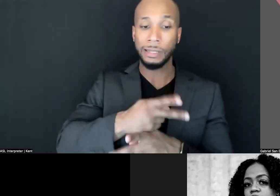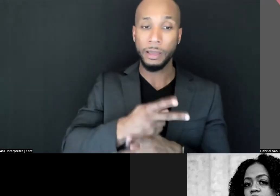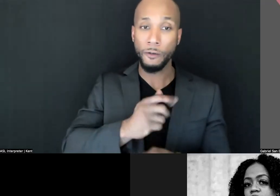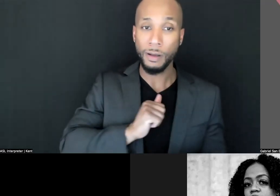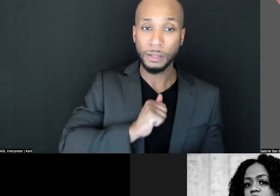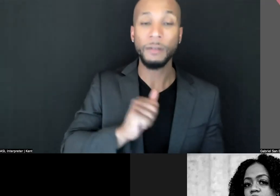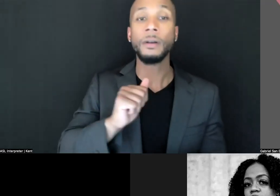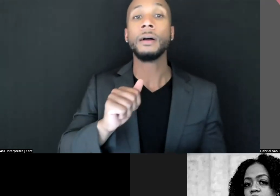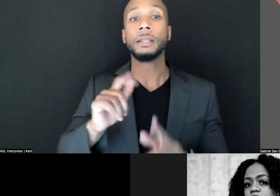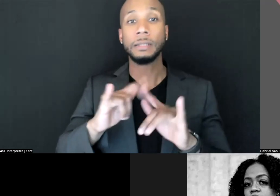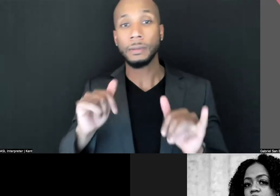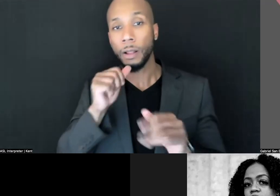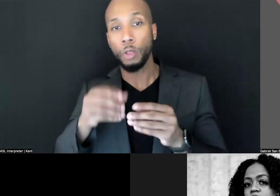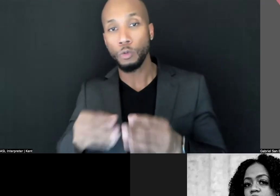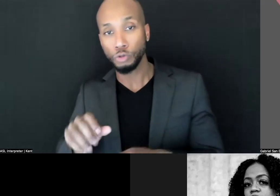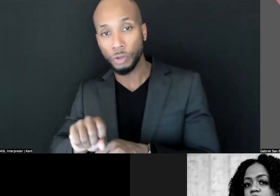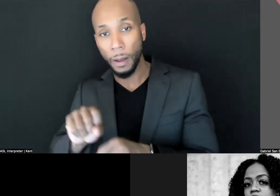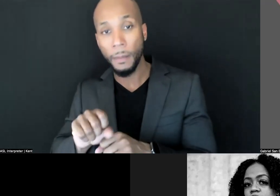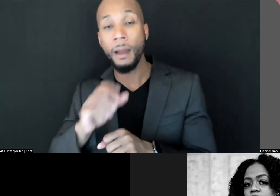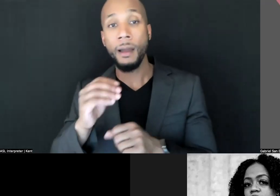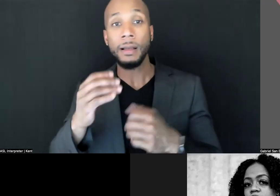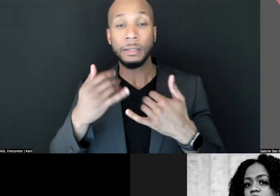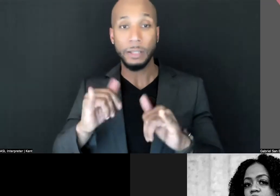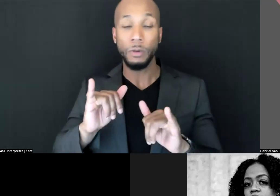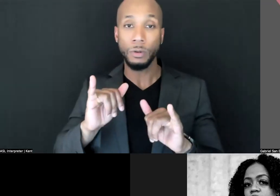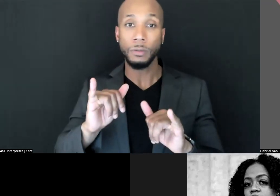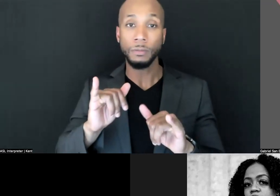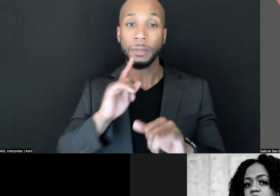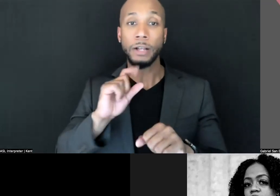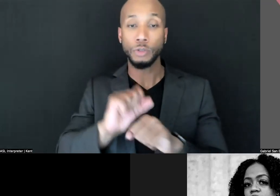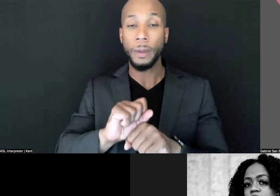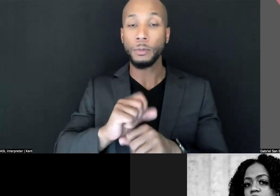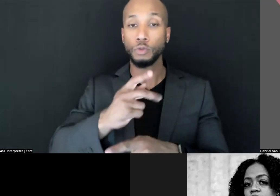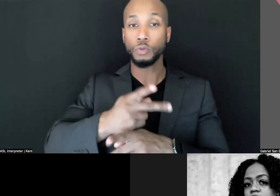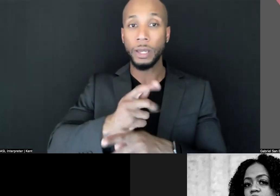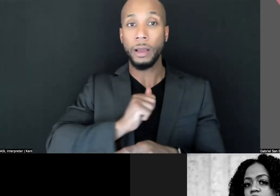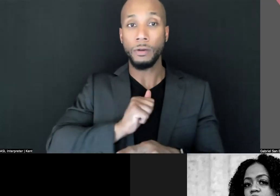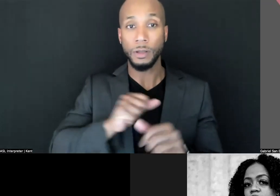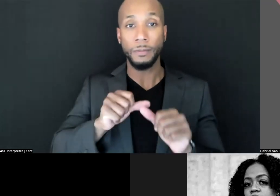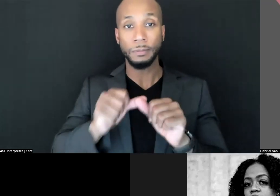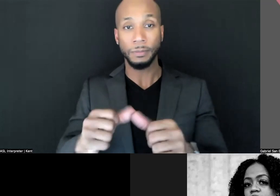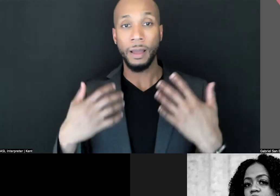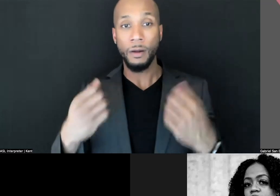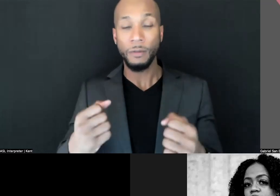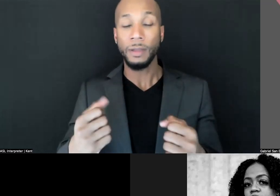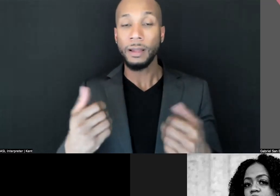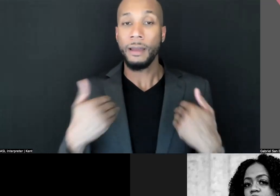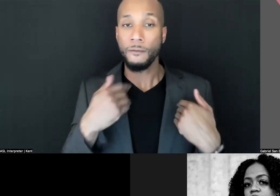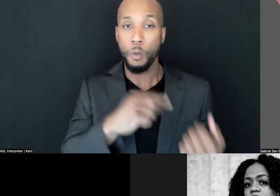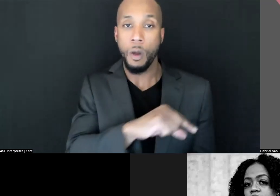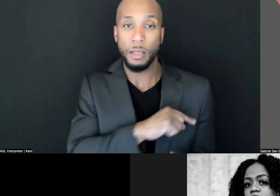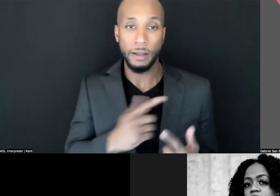not lose our jobs and be able to take care of ourselves and stay healthy and have a quality of life.